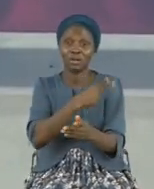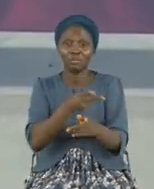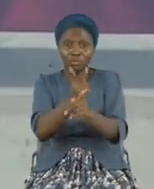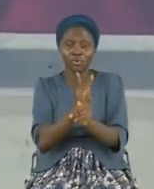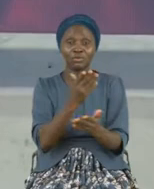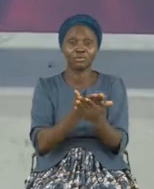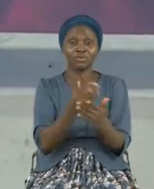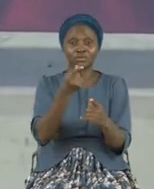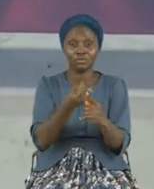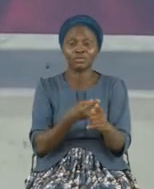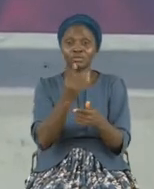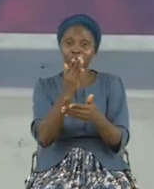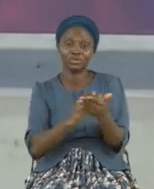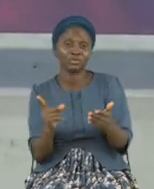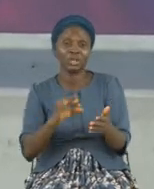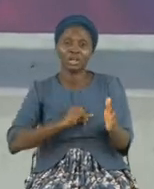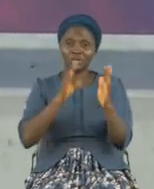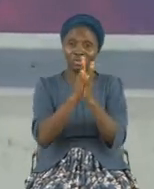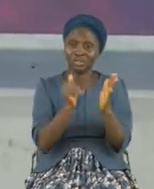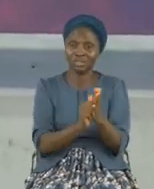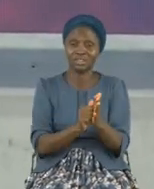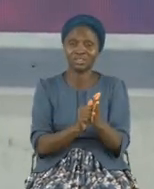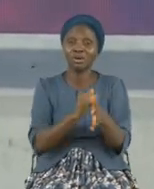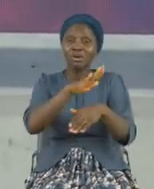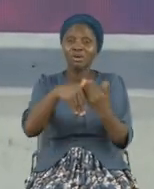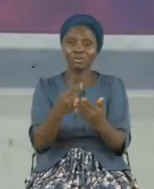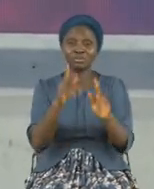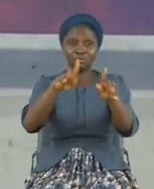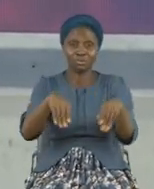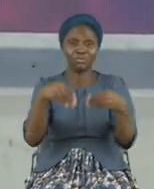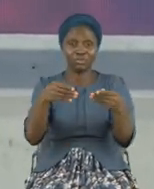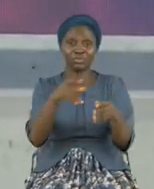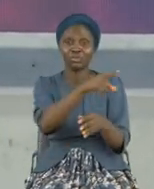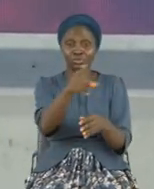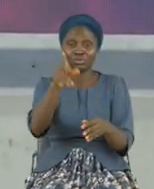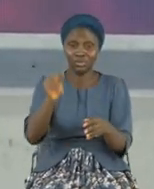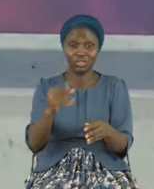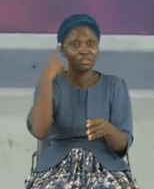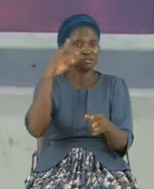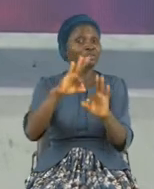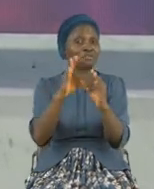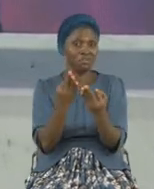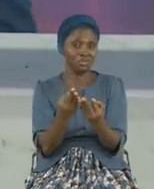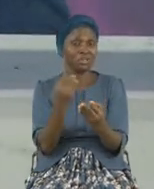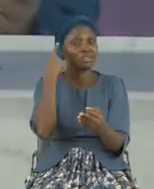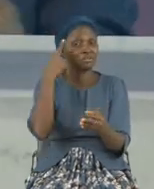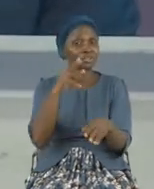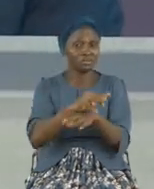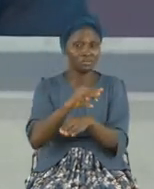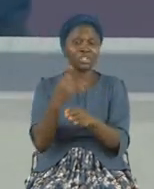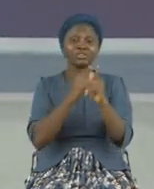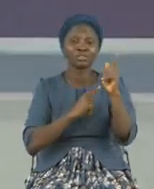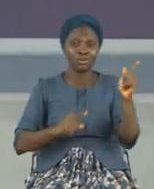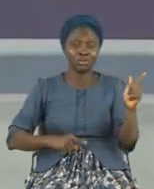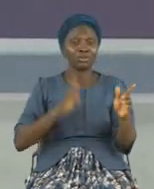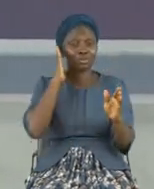life, all the provisions you need for family, all the provision you need for the ministry, the Lord